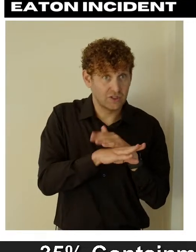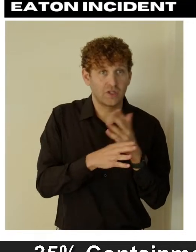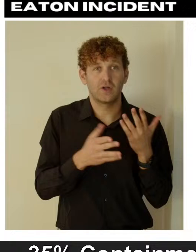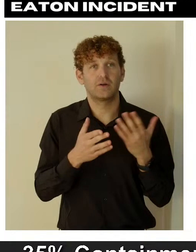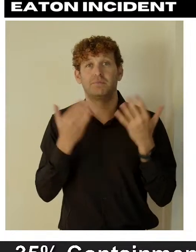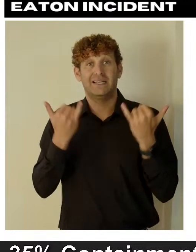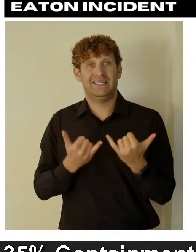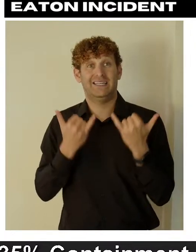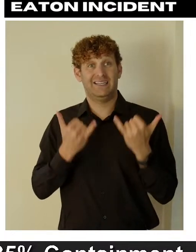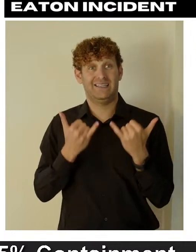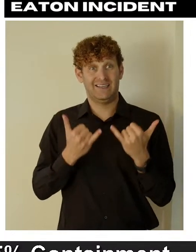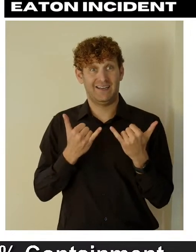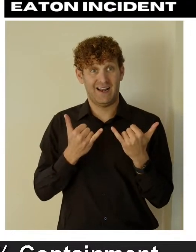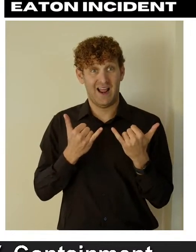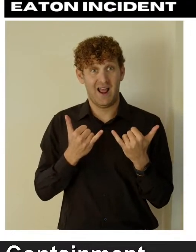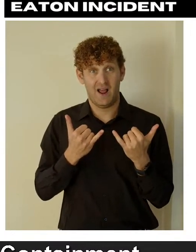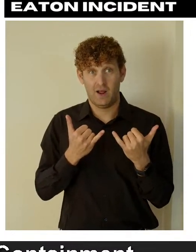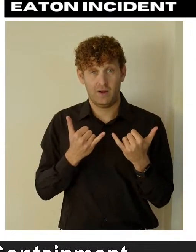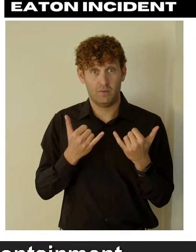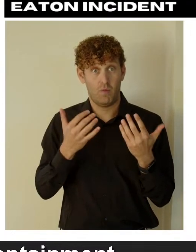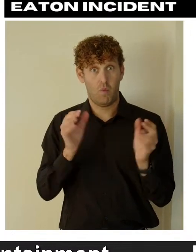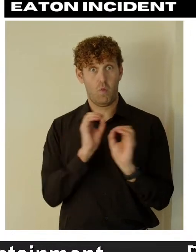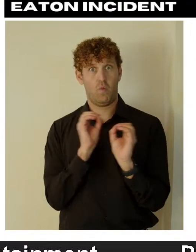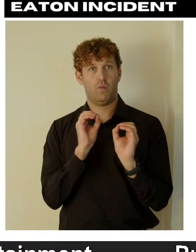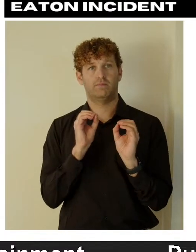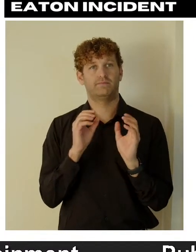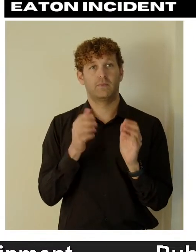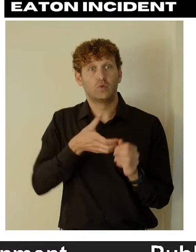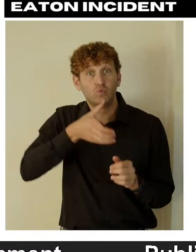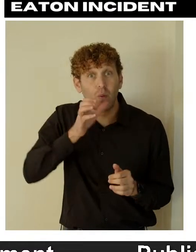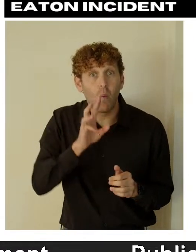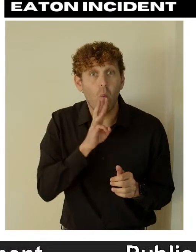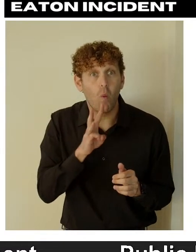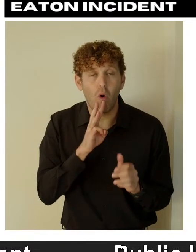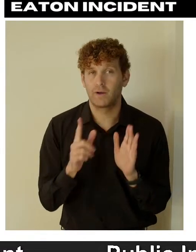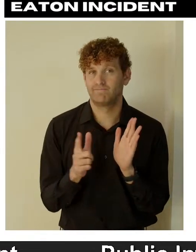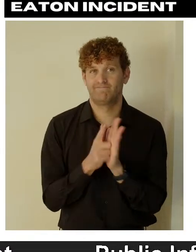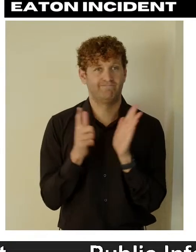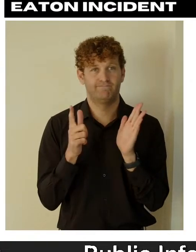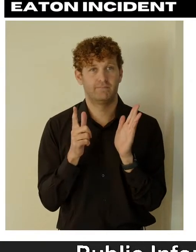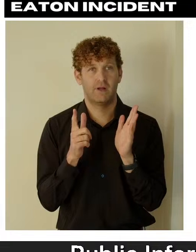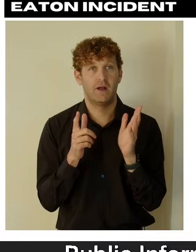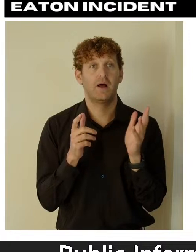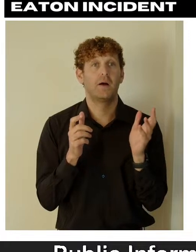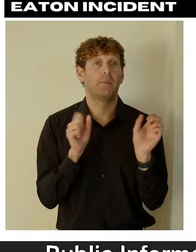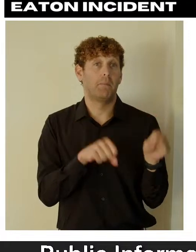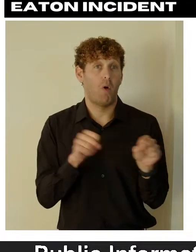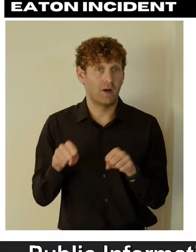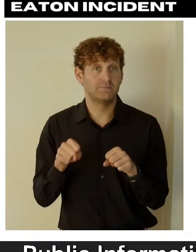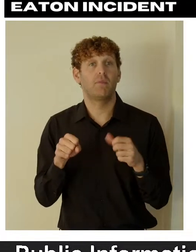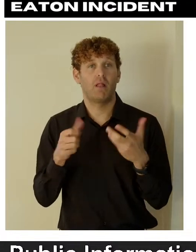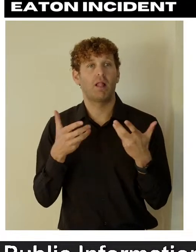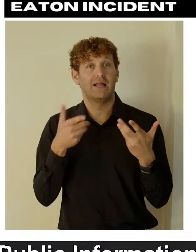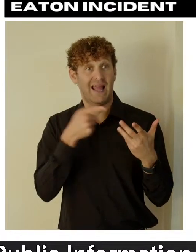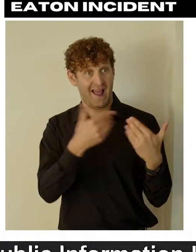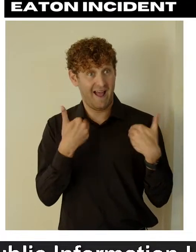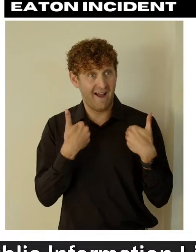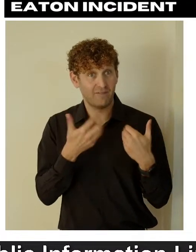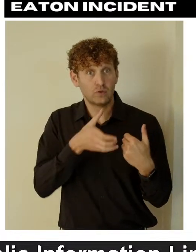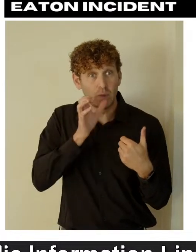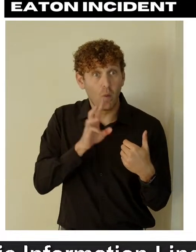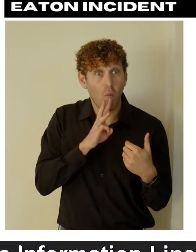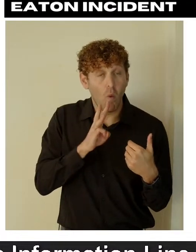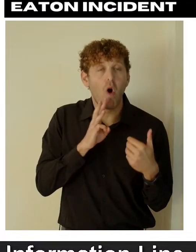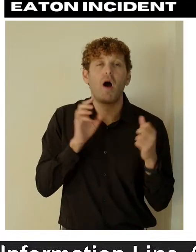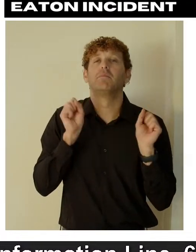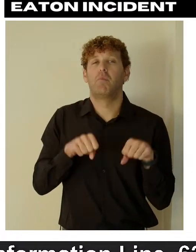We're looking to make the structure safe so you can get in there and begin your recovery. When we're looking at them, we're going